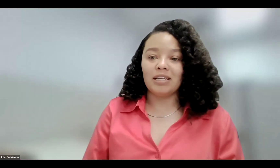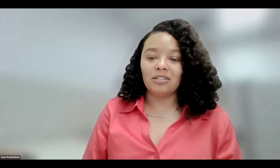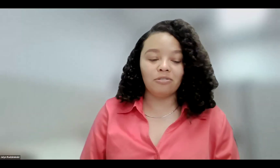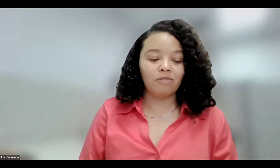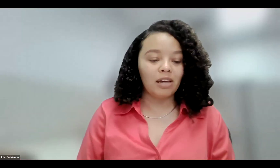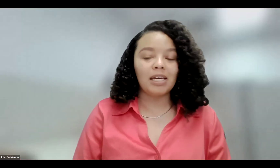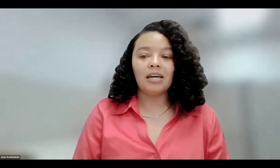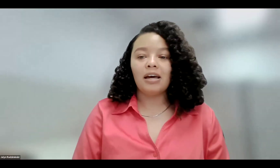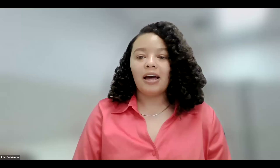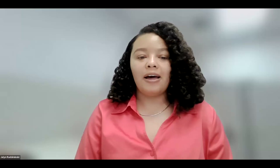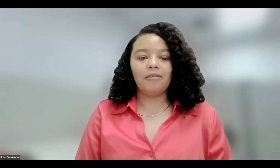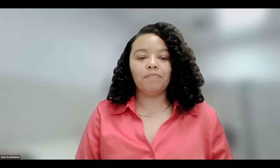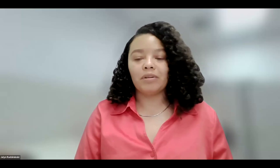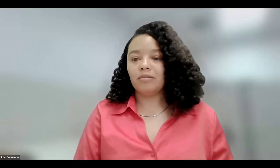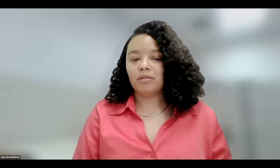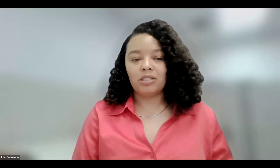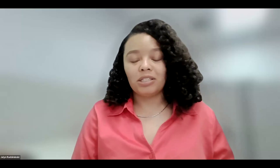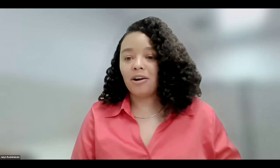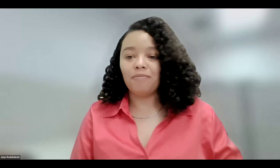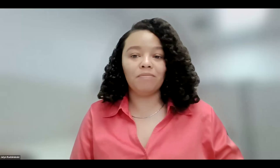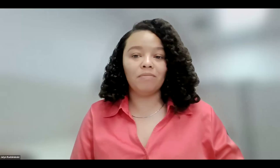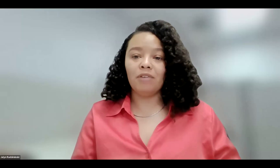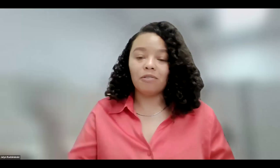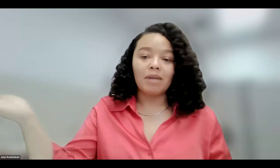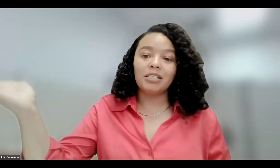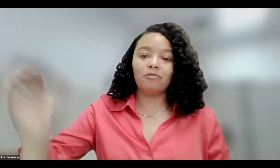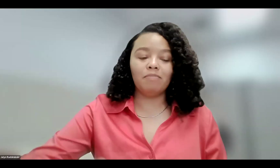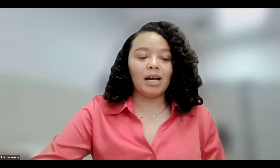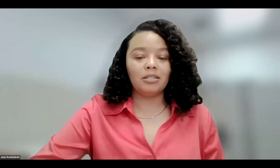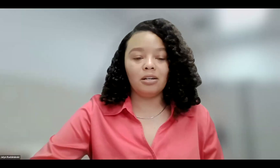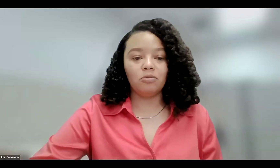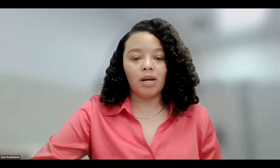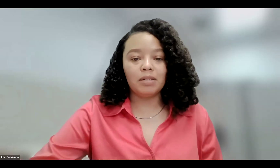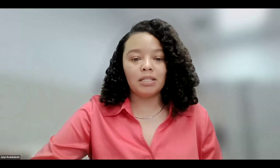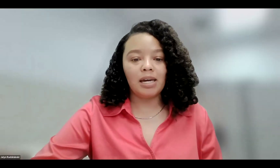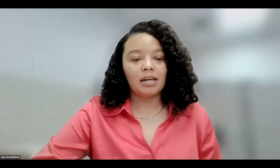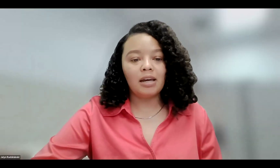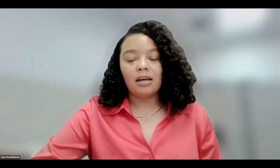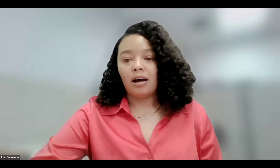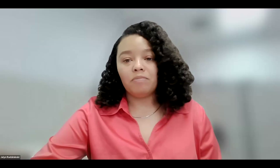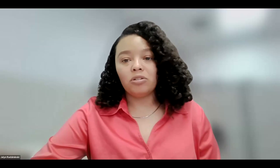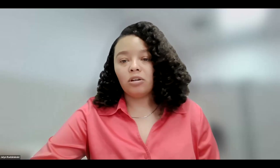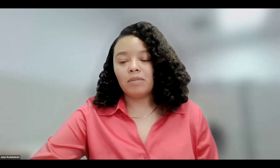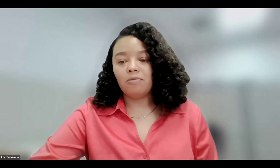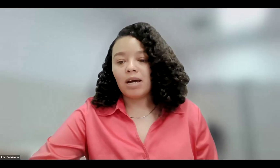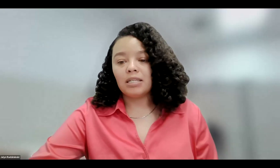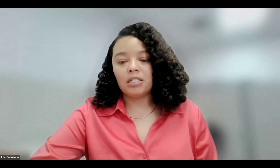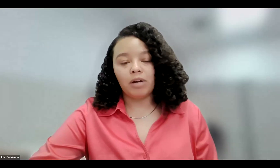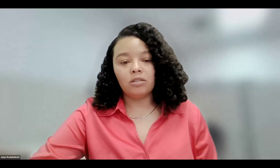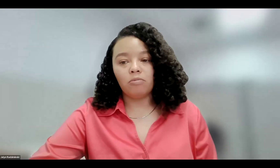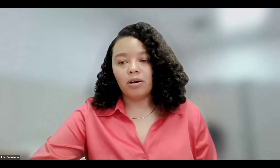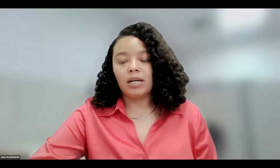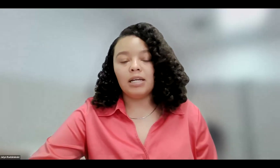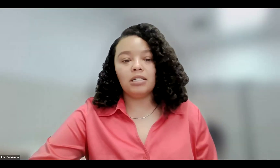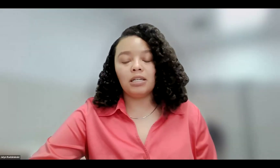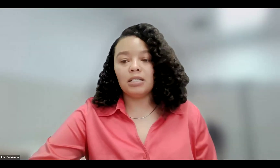your friends, your family. Share information from Bazelon's website. There's so many ways to